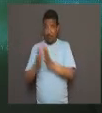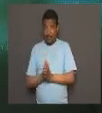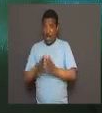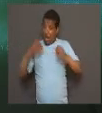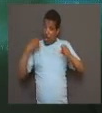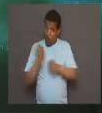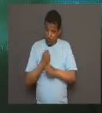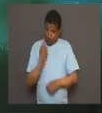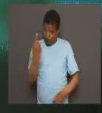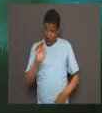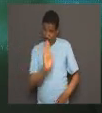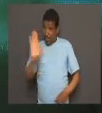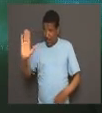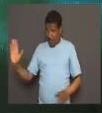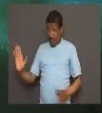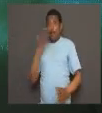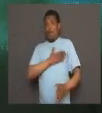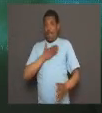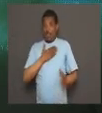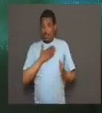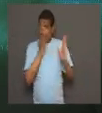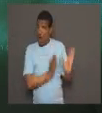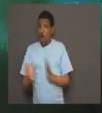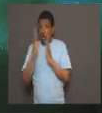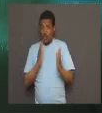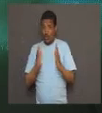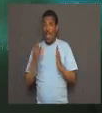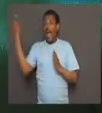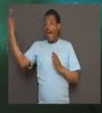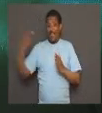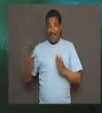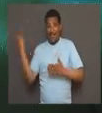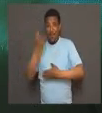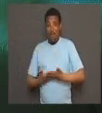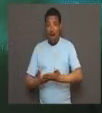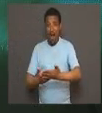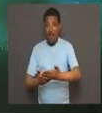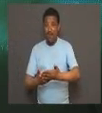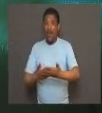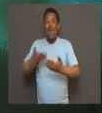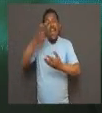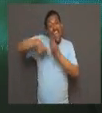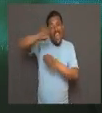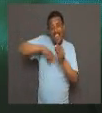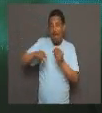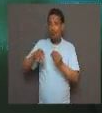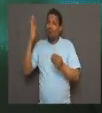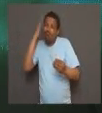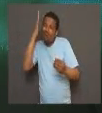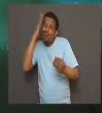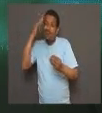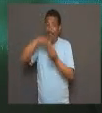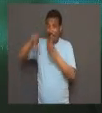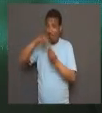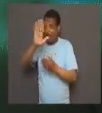Working individually, please produce a sketch map of an area familiar to